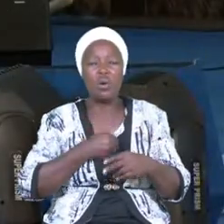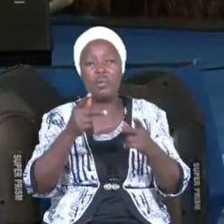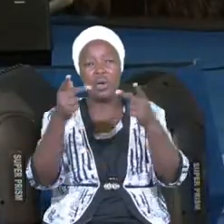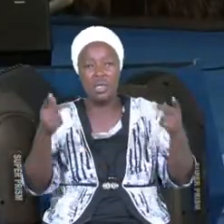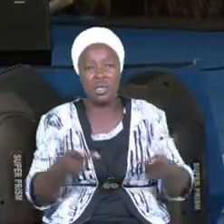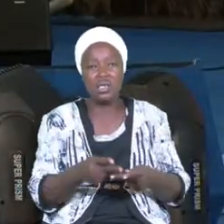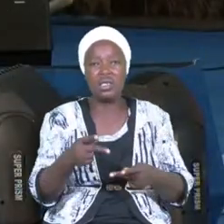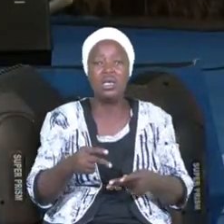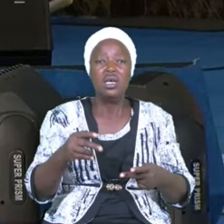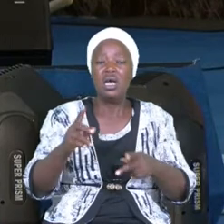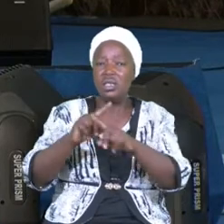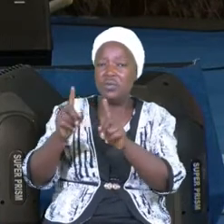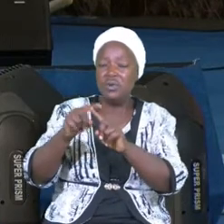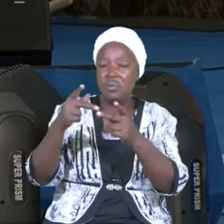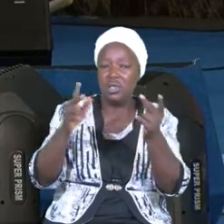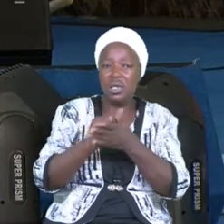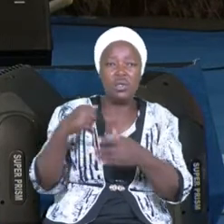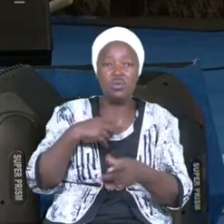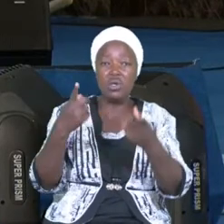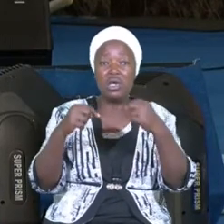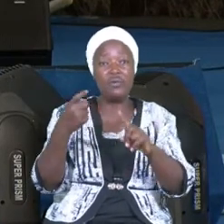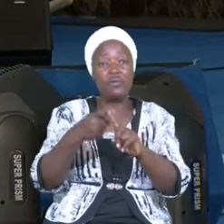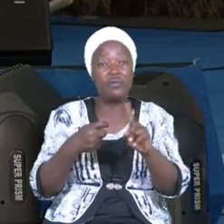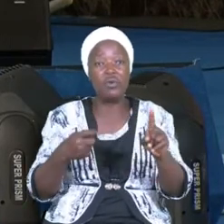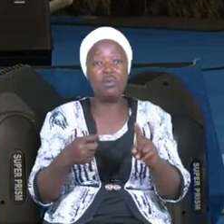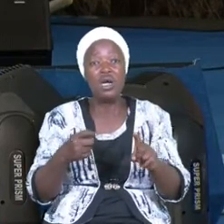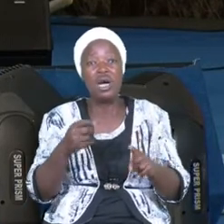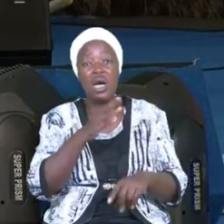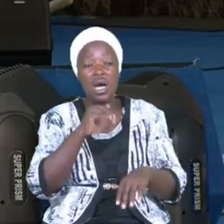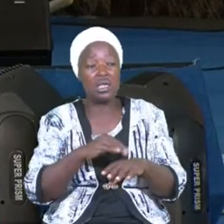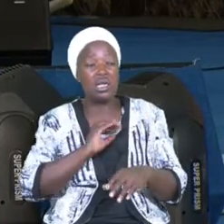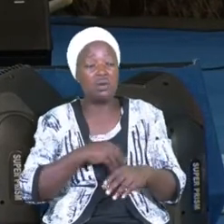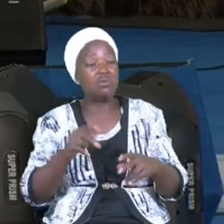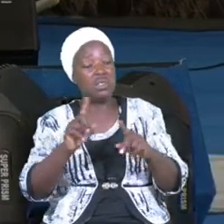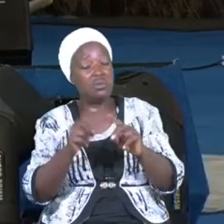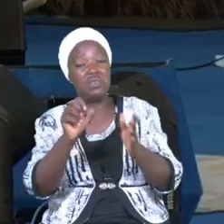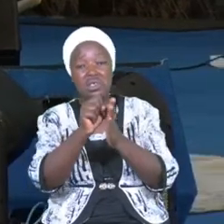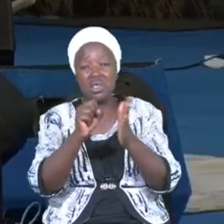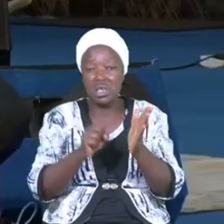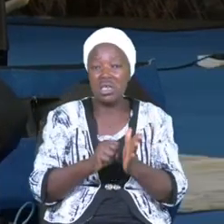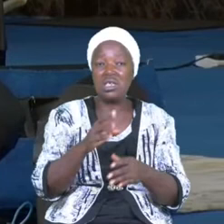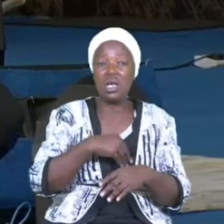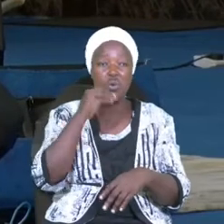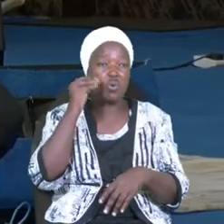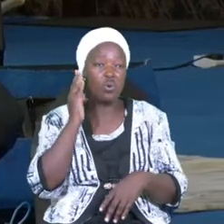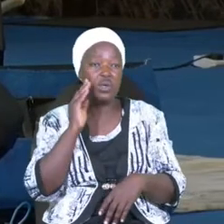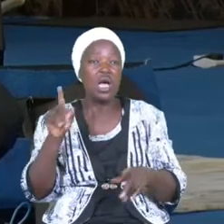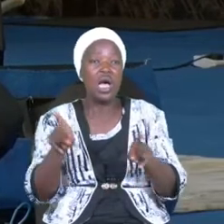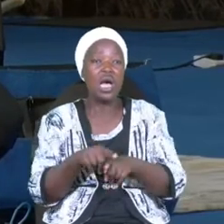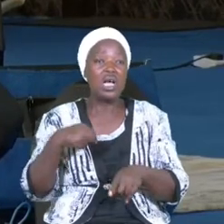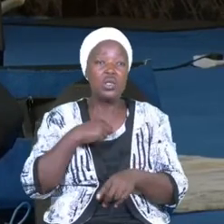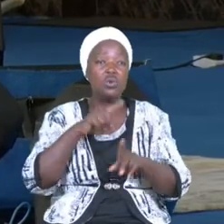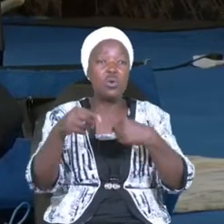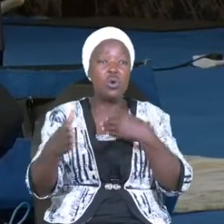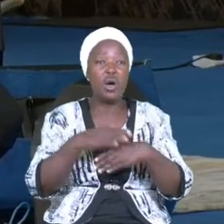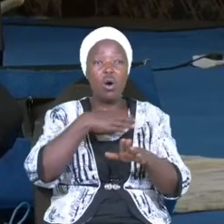governments, and to our various states, and to our various homes. As we go back, also the